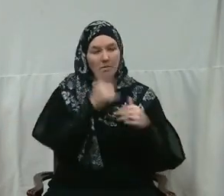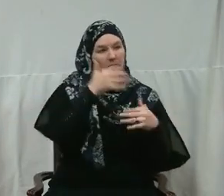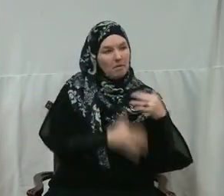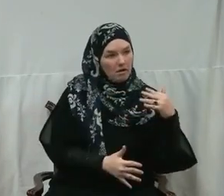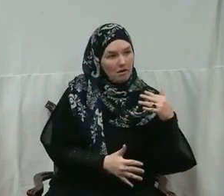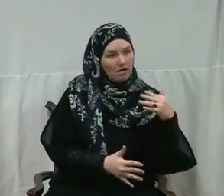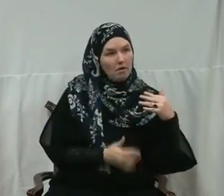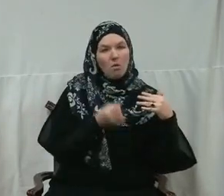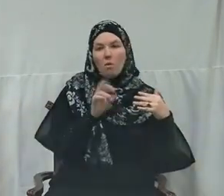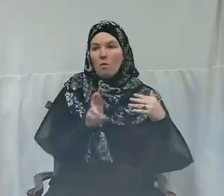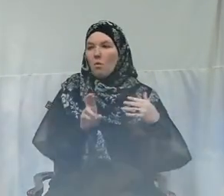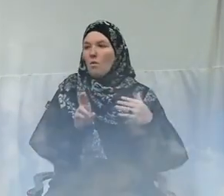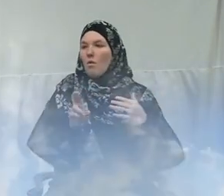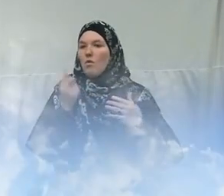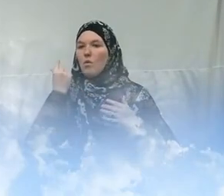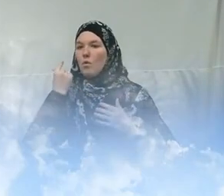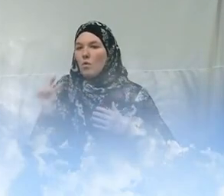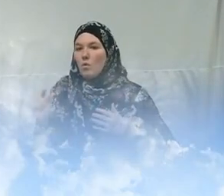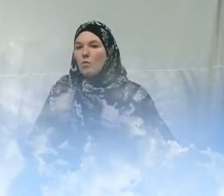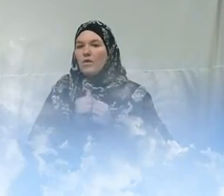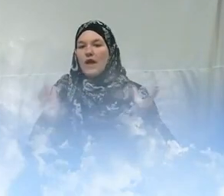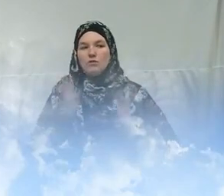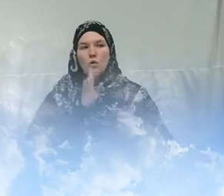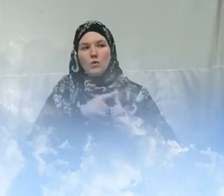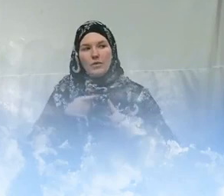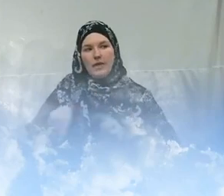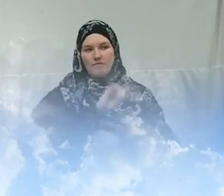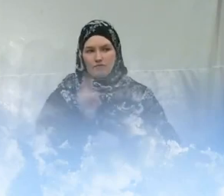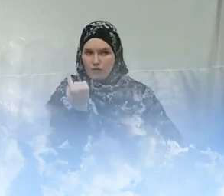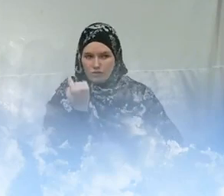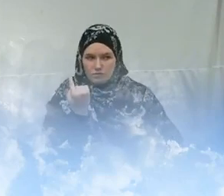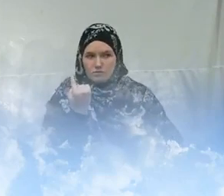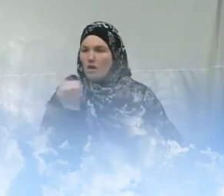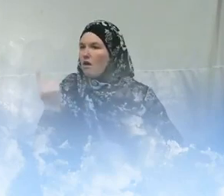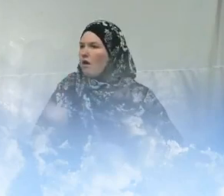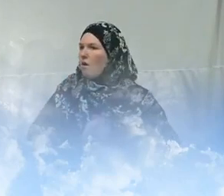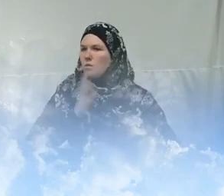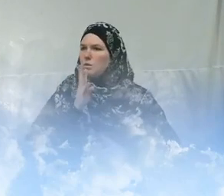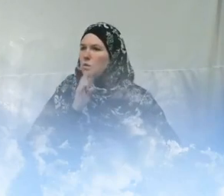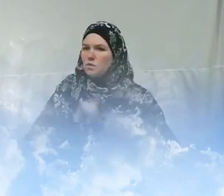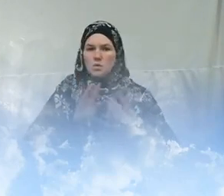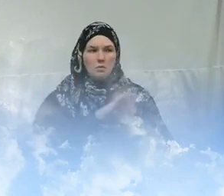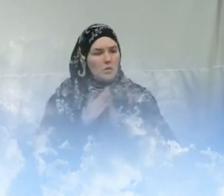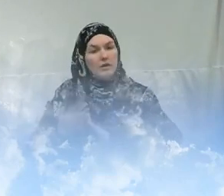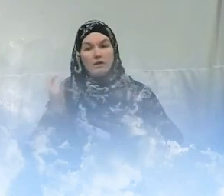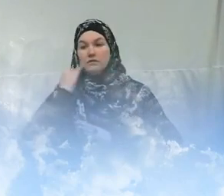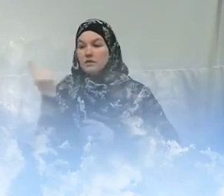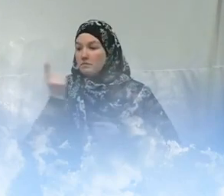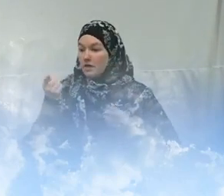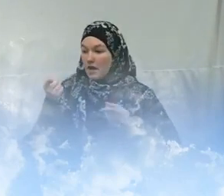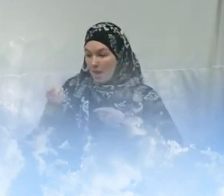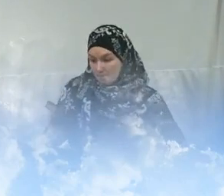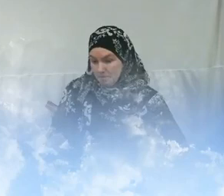limb without consulting them. He always would consult the community whenever he